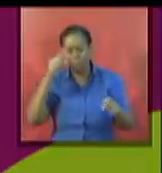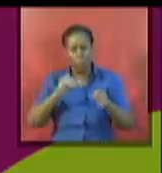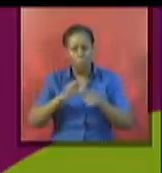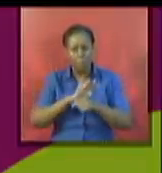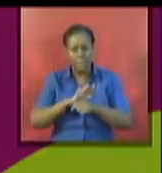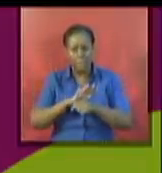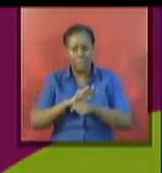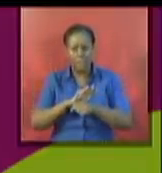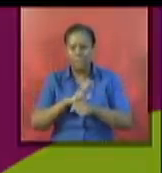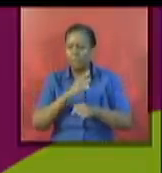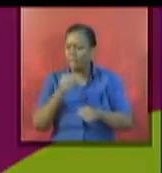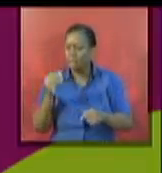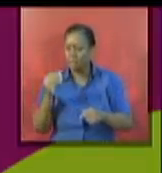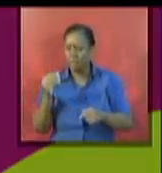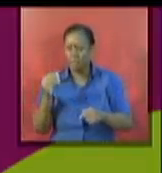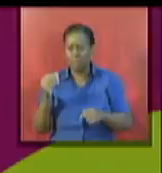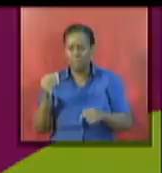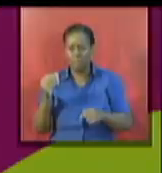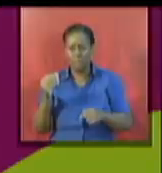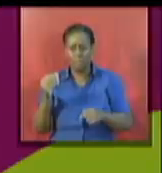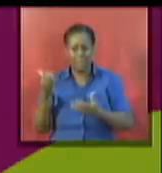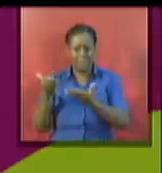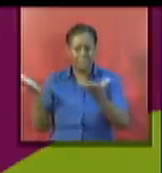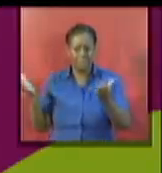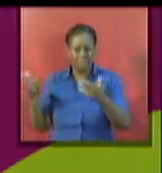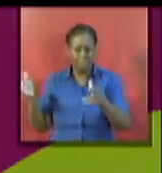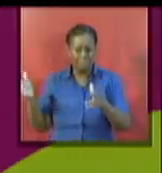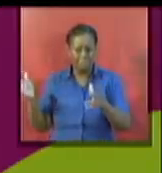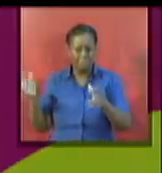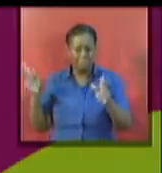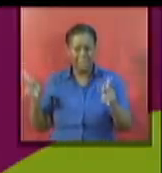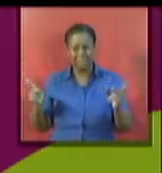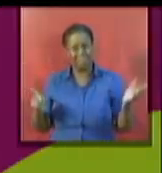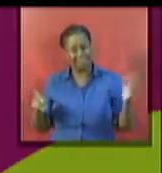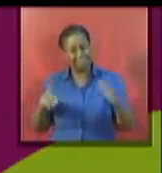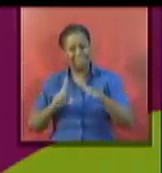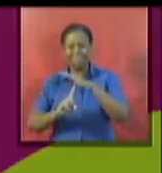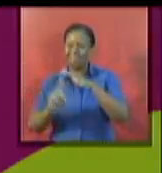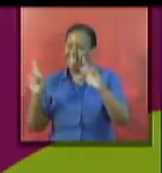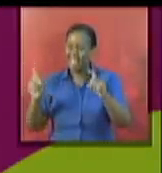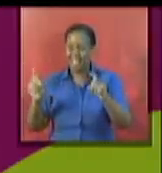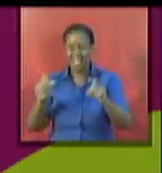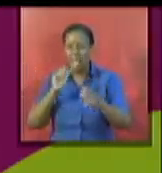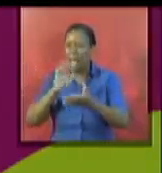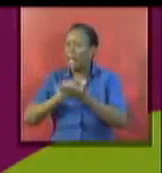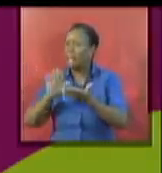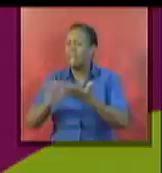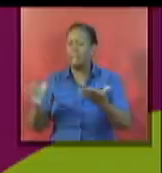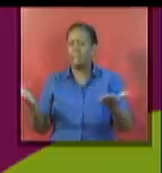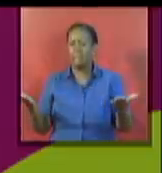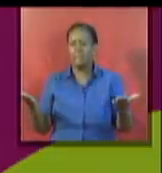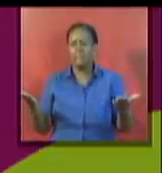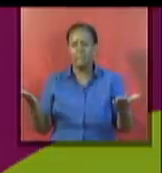the patients are being tested is not being observed, as well as patients leaving the room without their mask on after they've gotten a